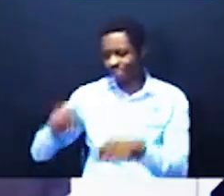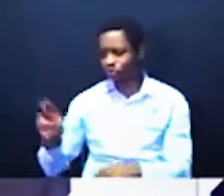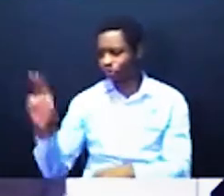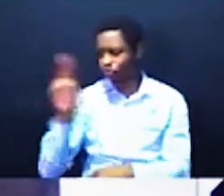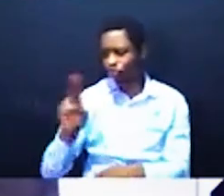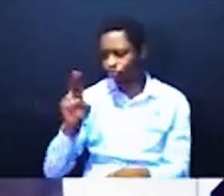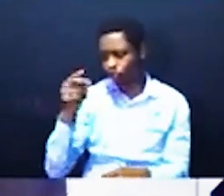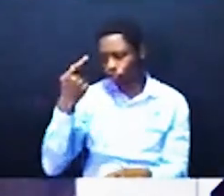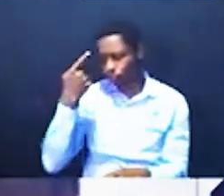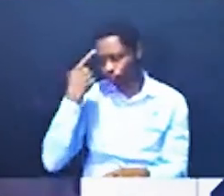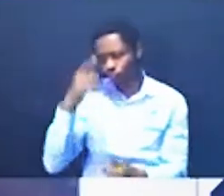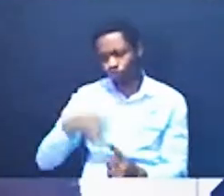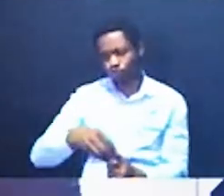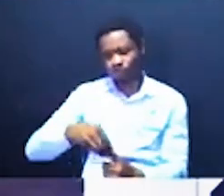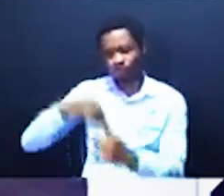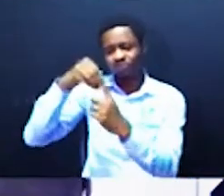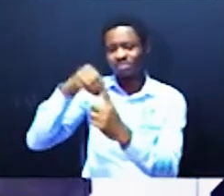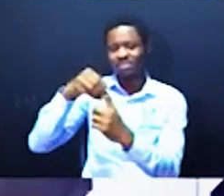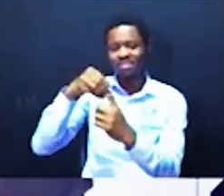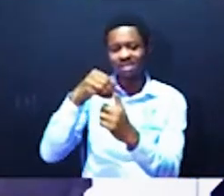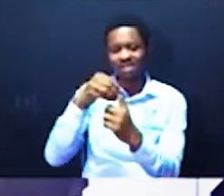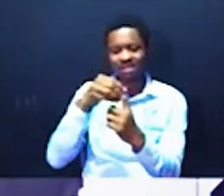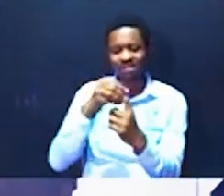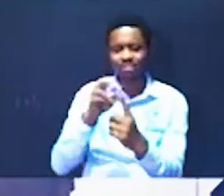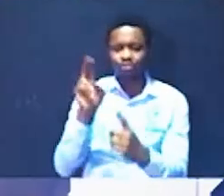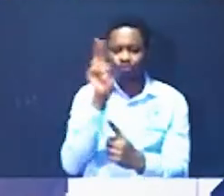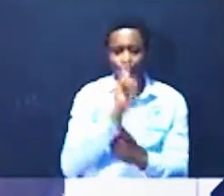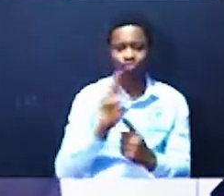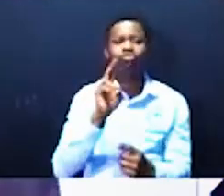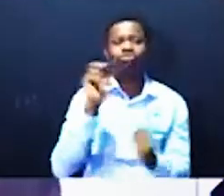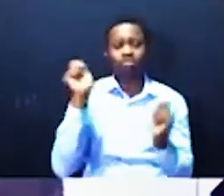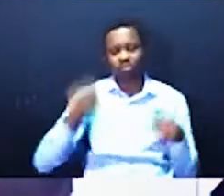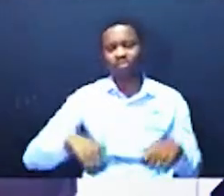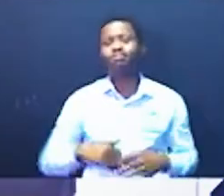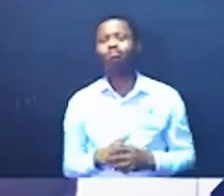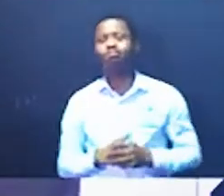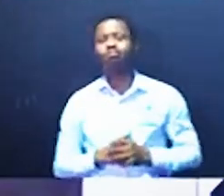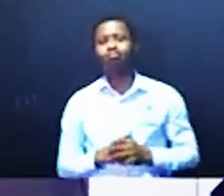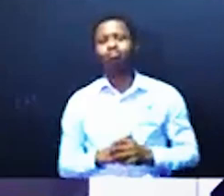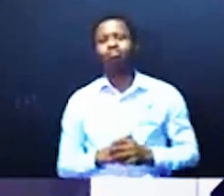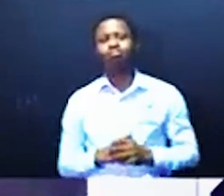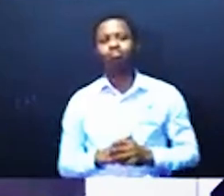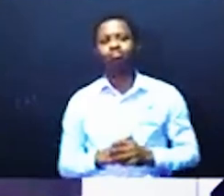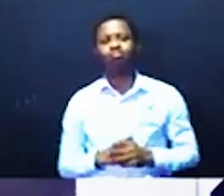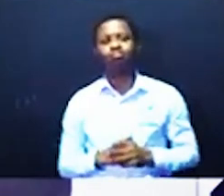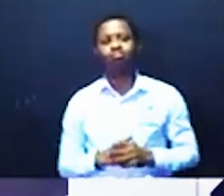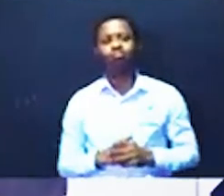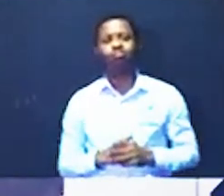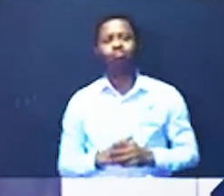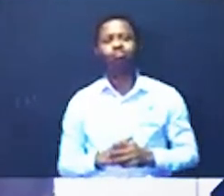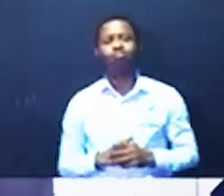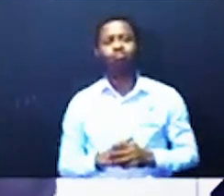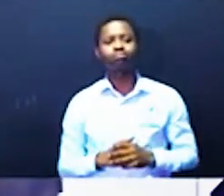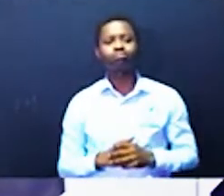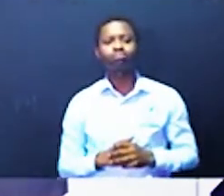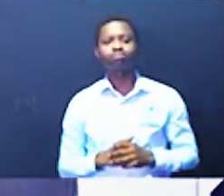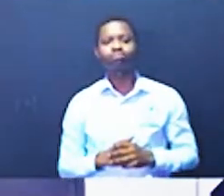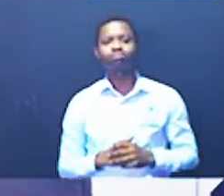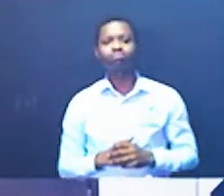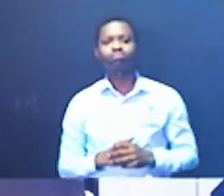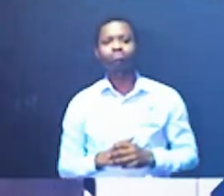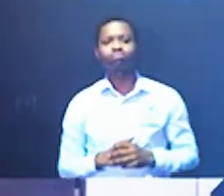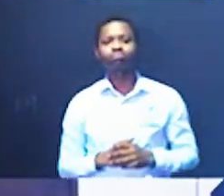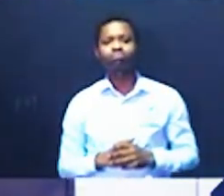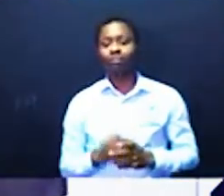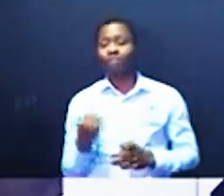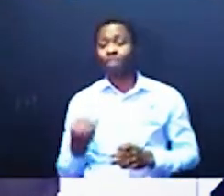na wate ho a owura no de ye bribia eyeyie na wasiesie de reye adwuma pa biara.